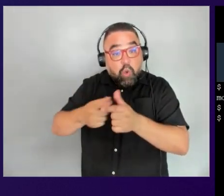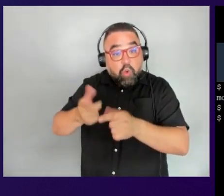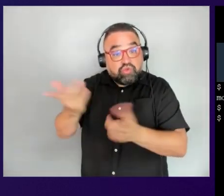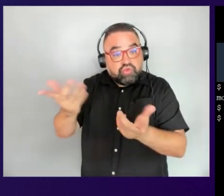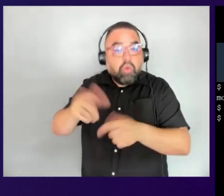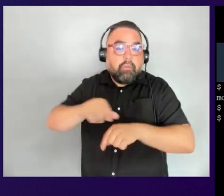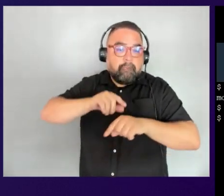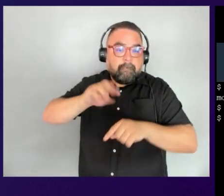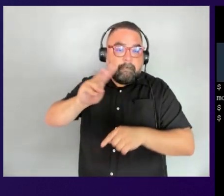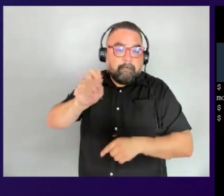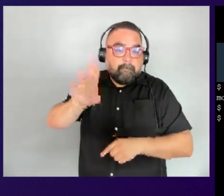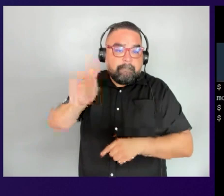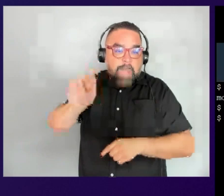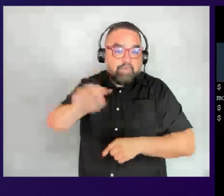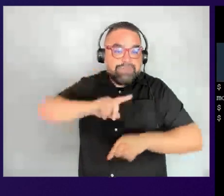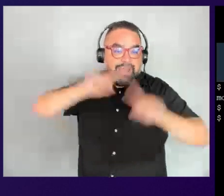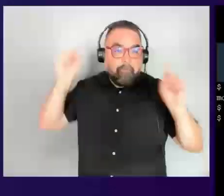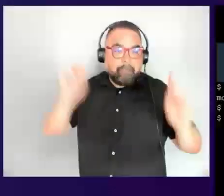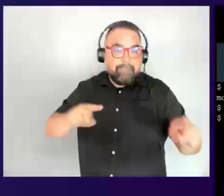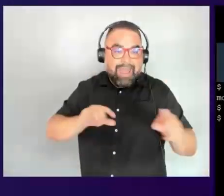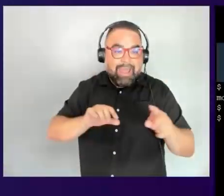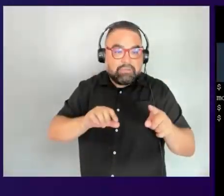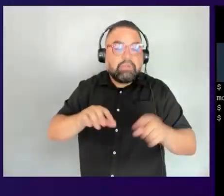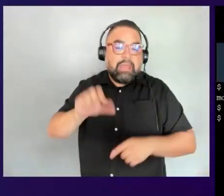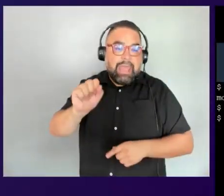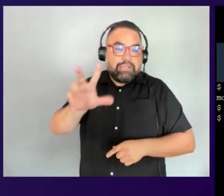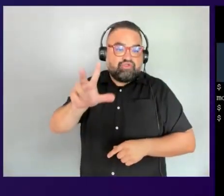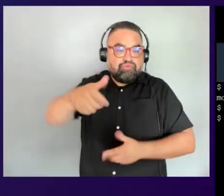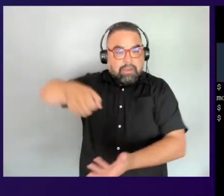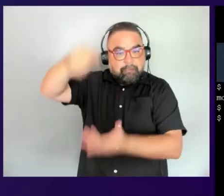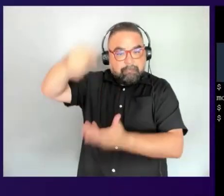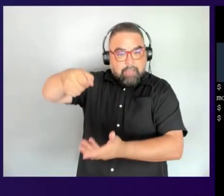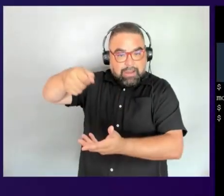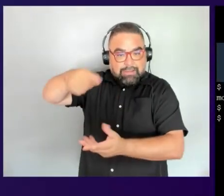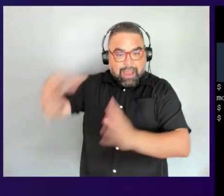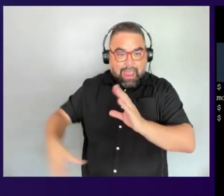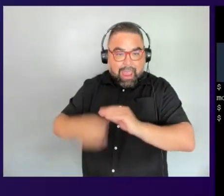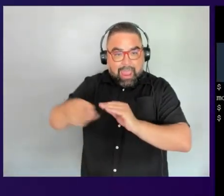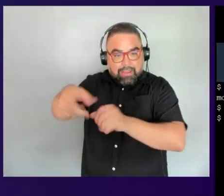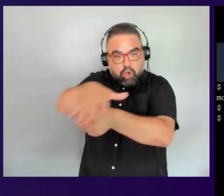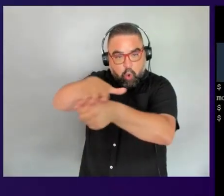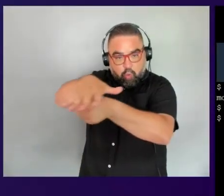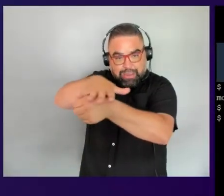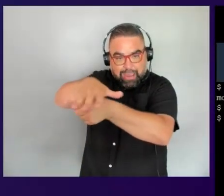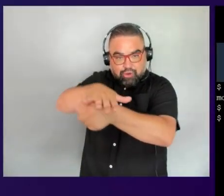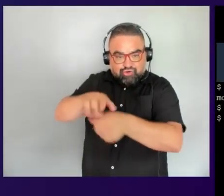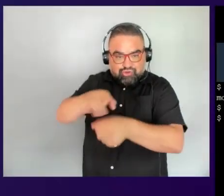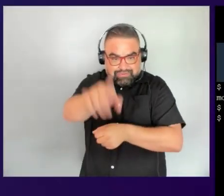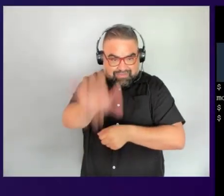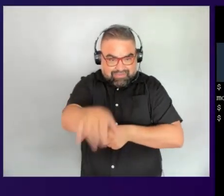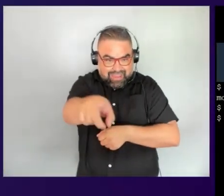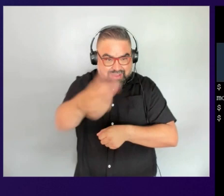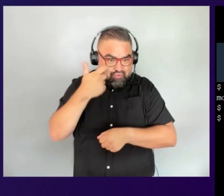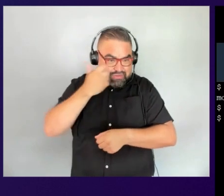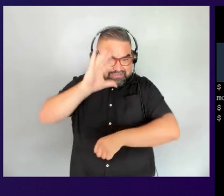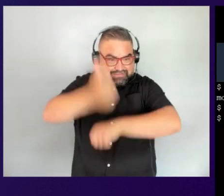to mount my S3 bucket at this location that I just created.